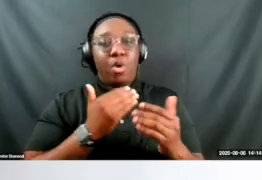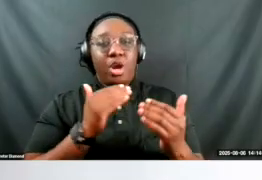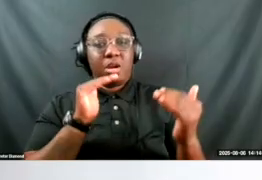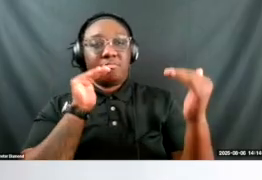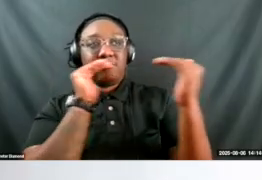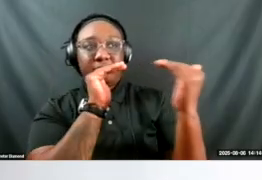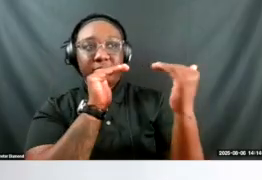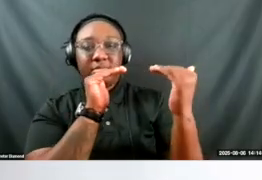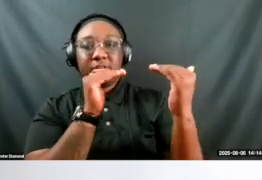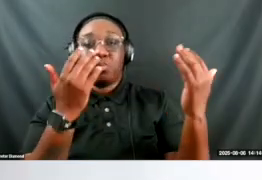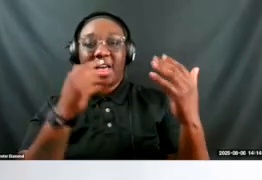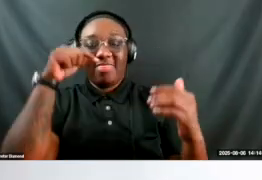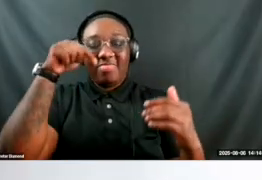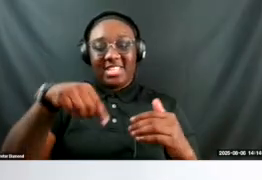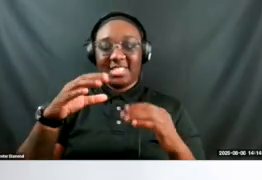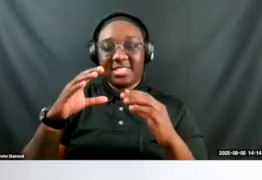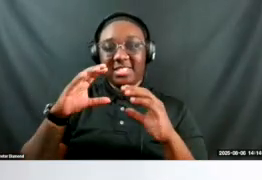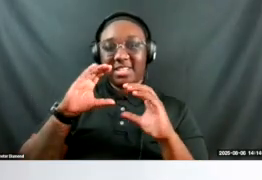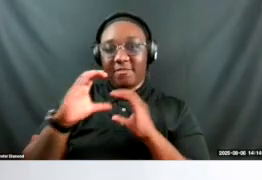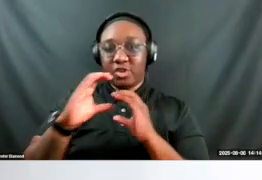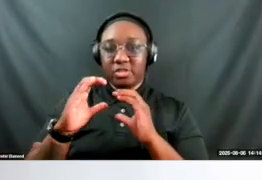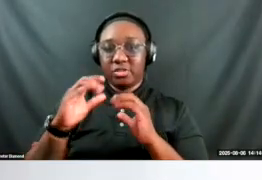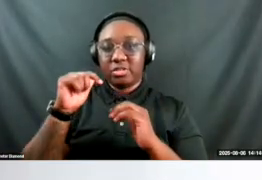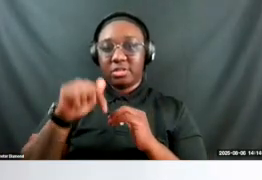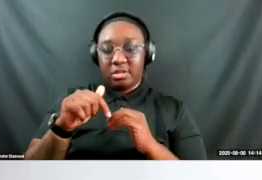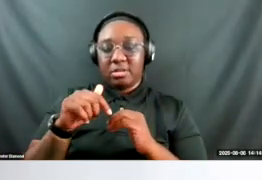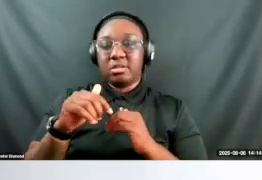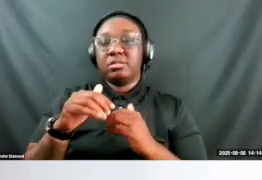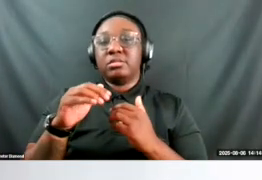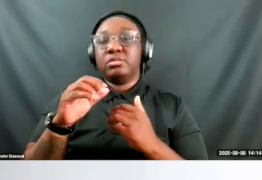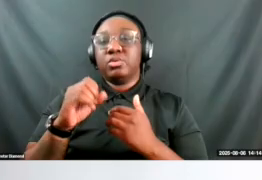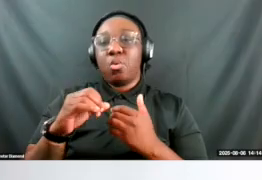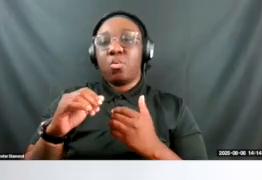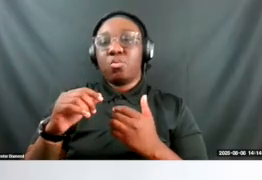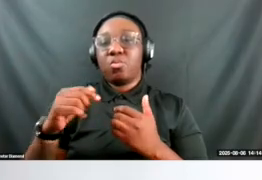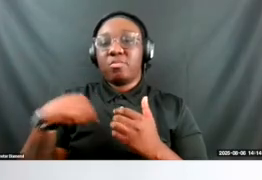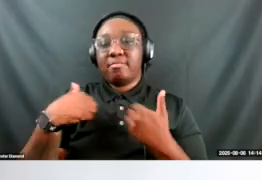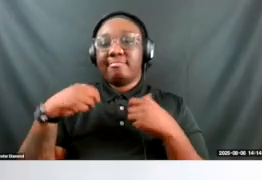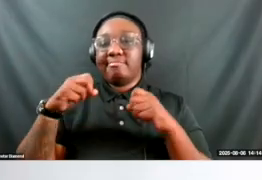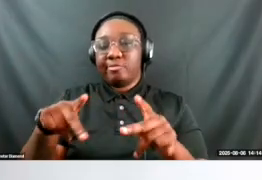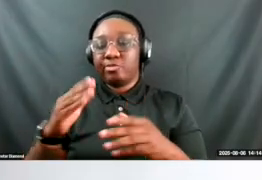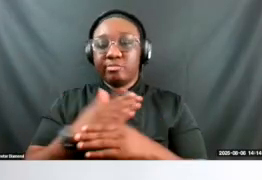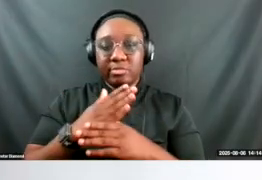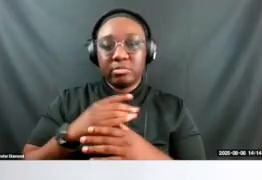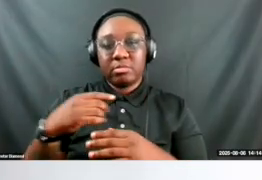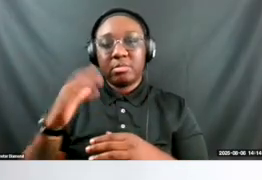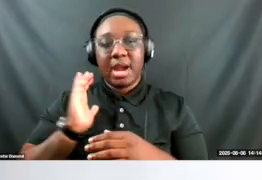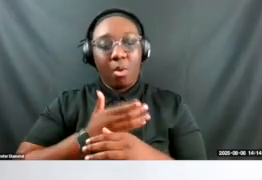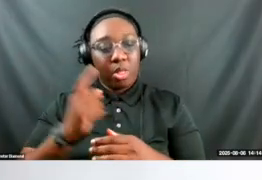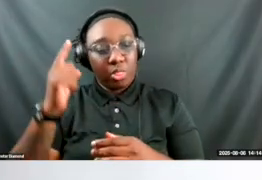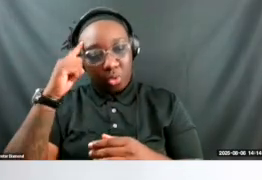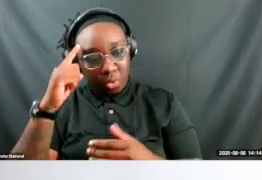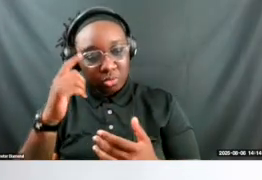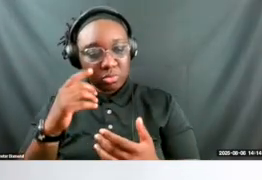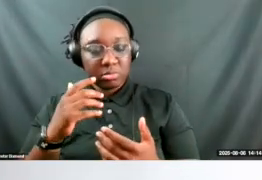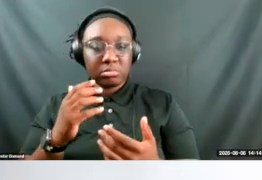the what do we think our piece of that is, and of that, like, what do we think that the projects could